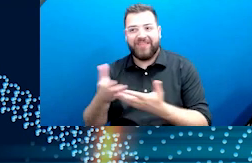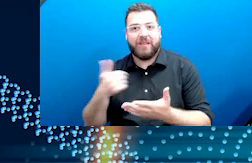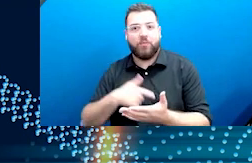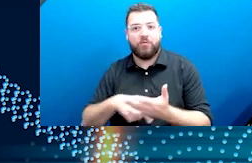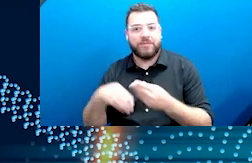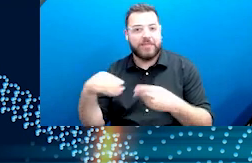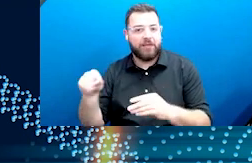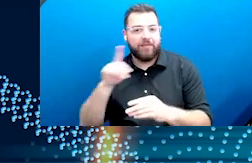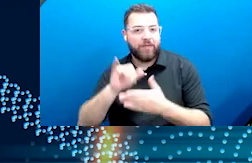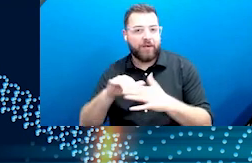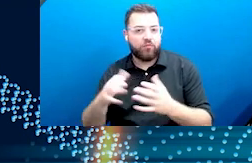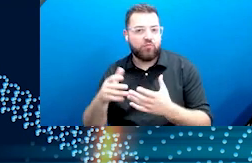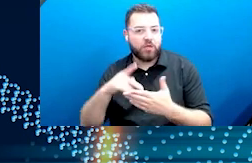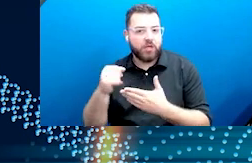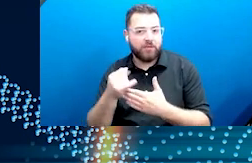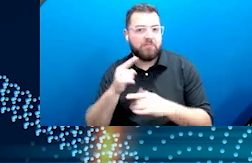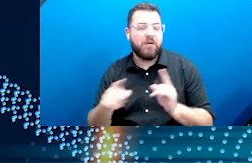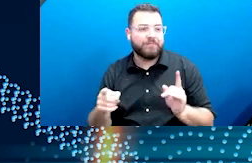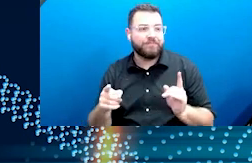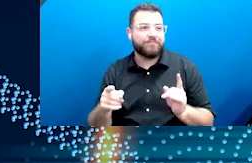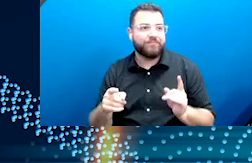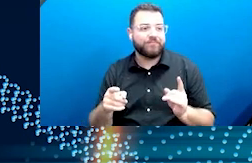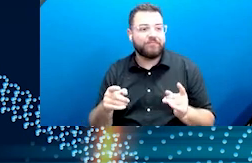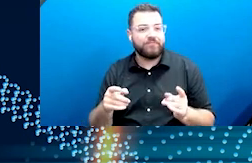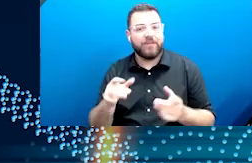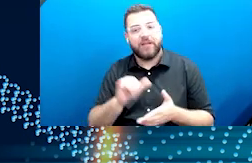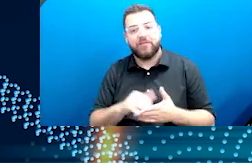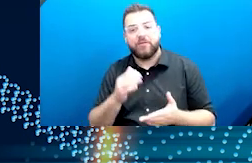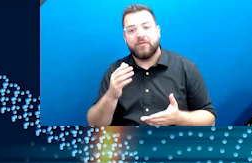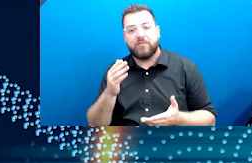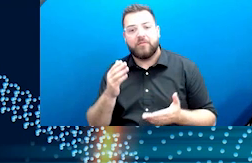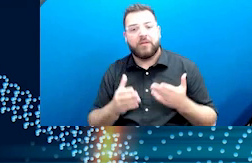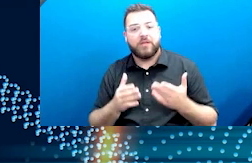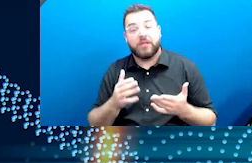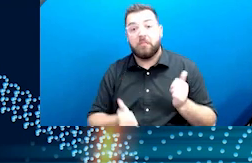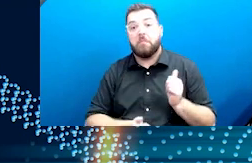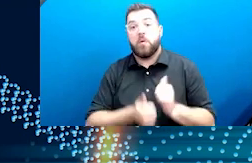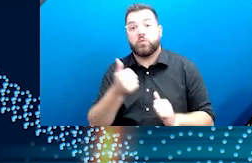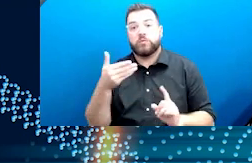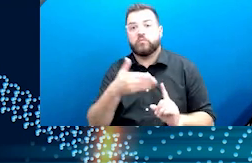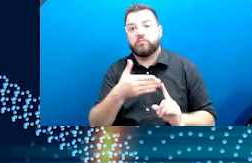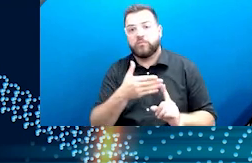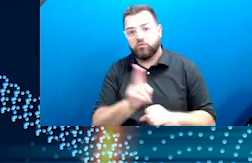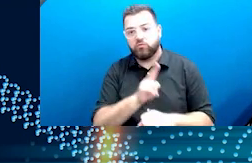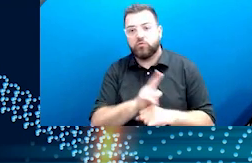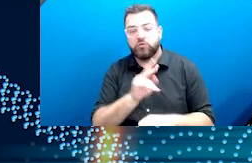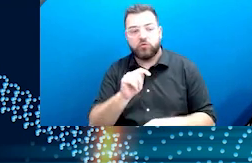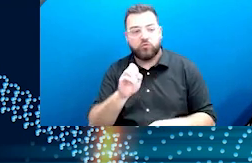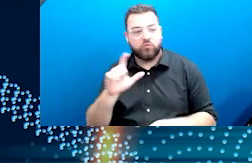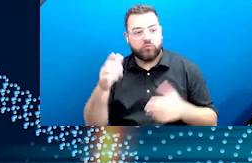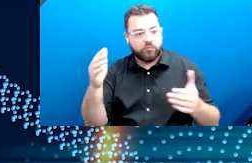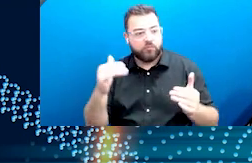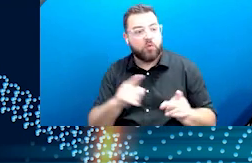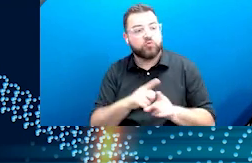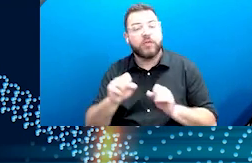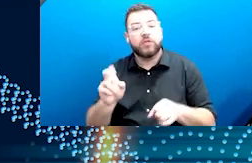So also that is probably one of the, I say the most used features. Brainstorming for projects and essays, also a